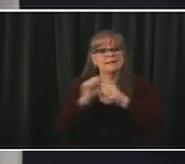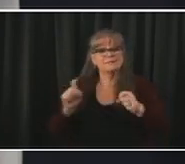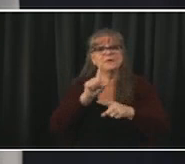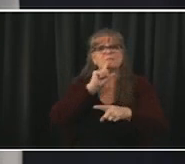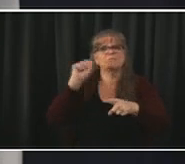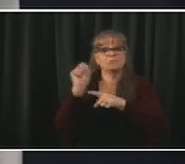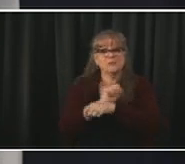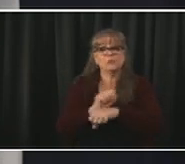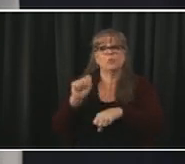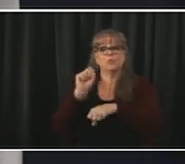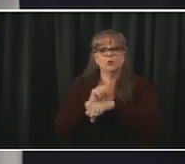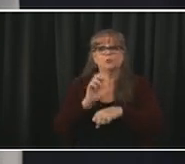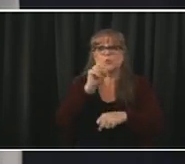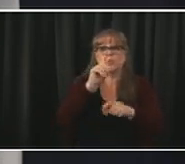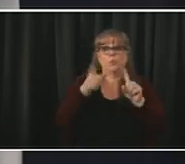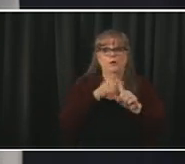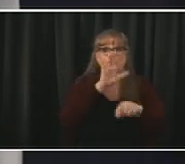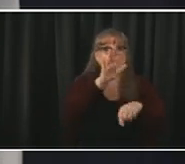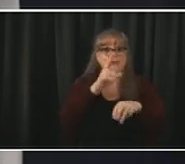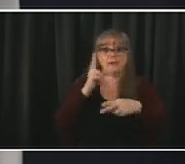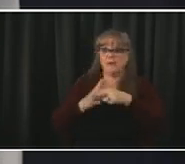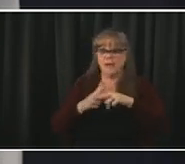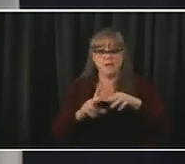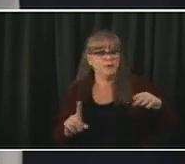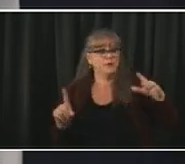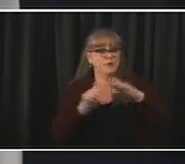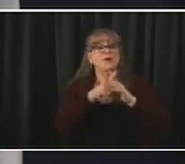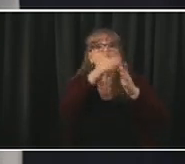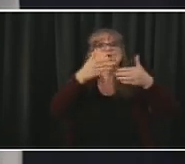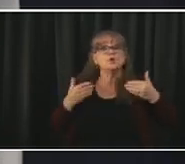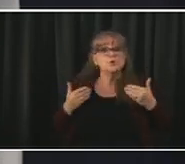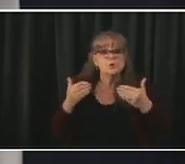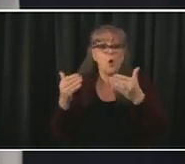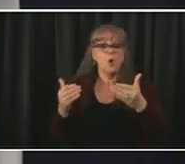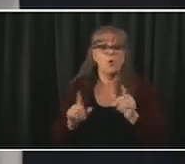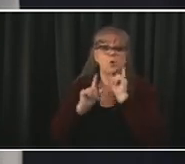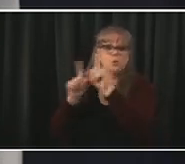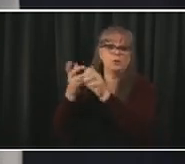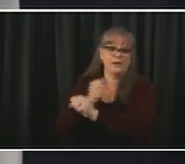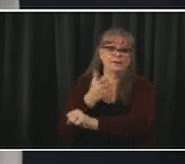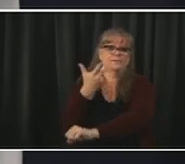your arm and get protected. And